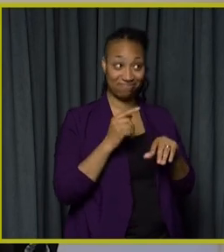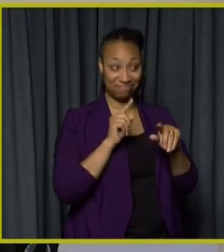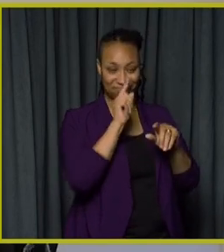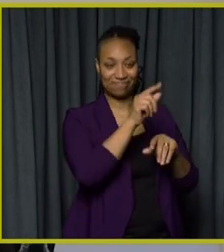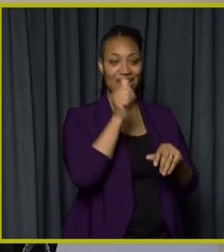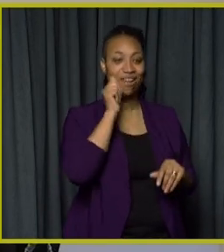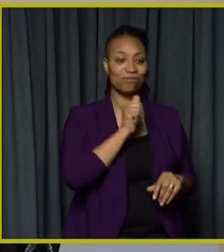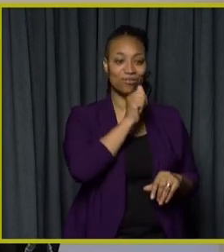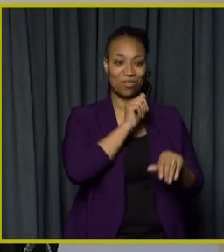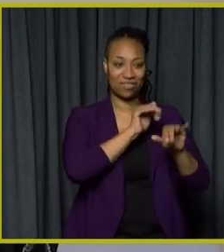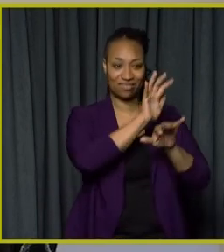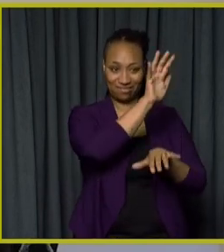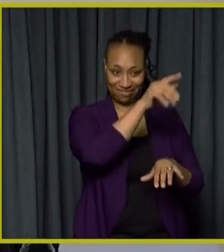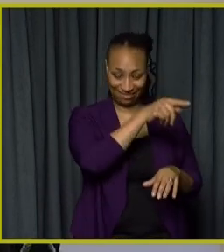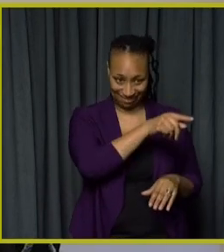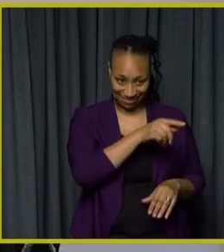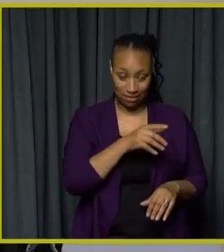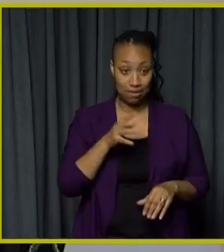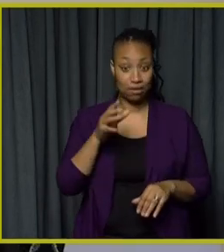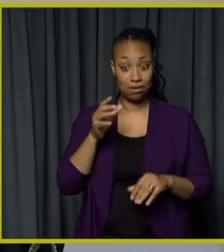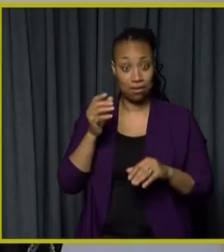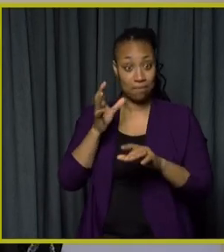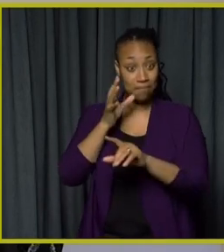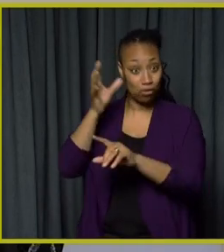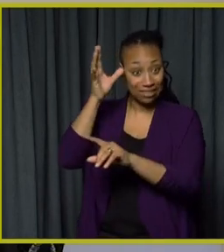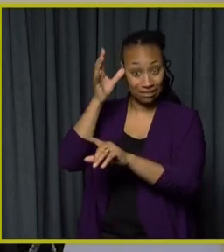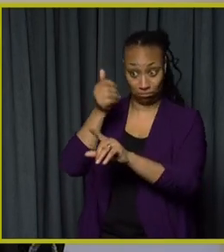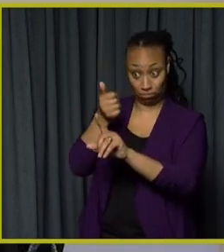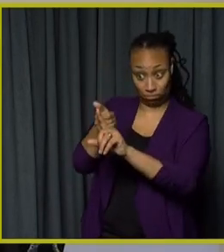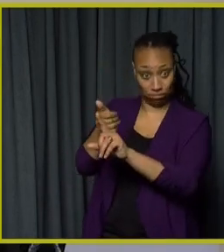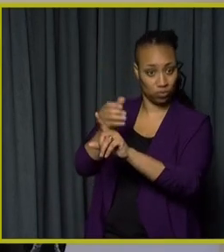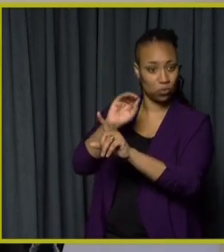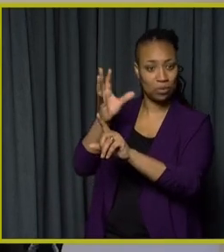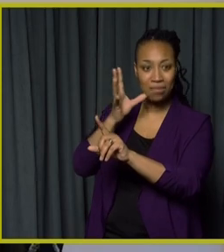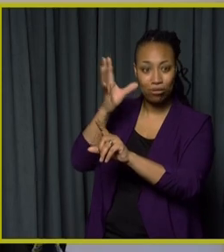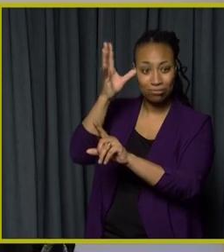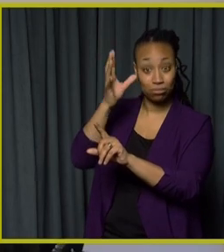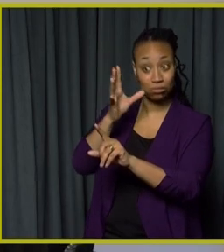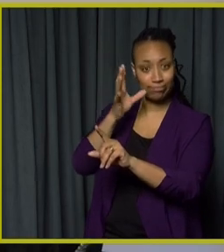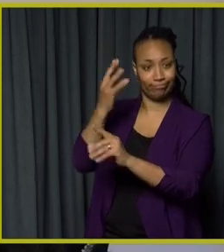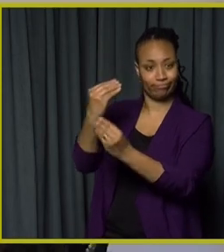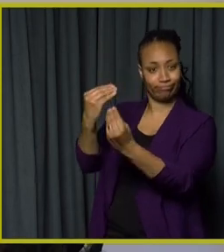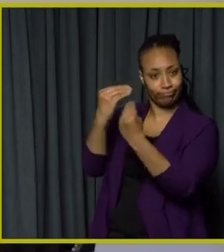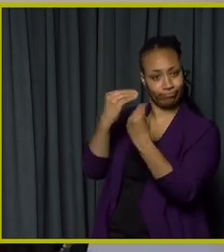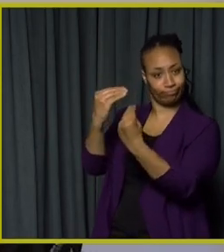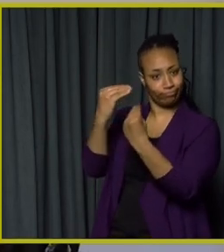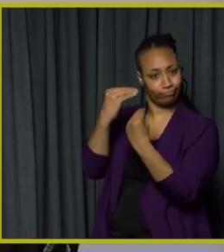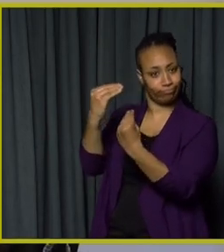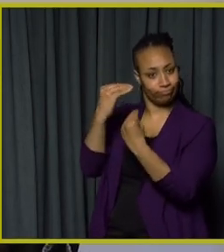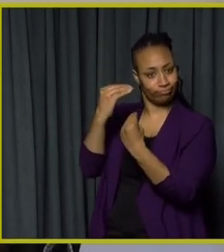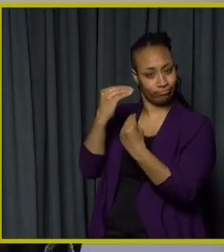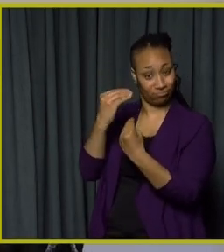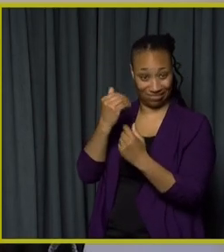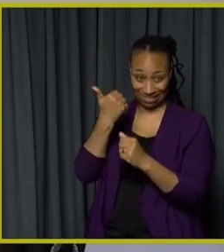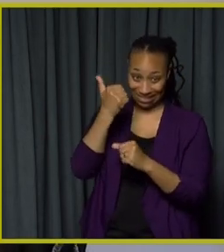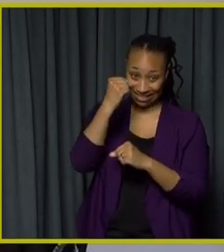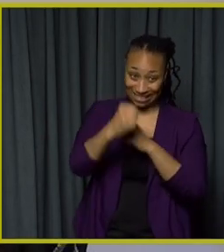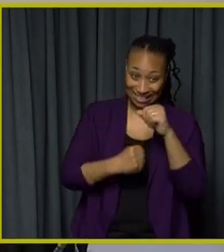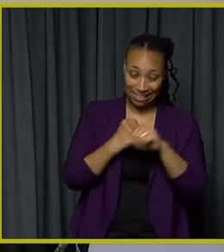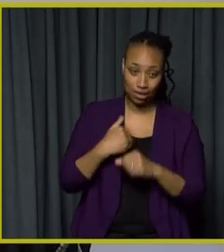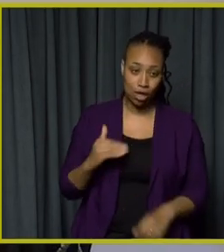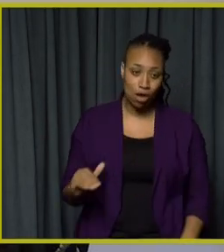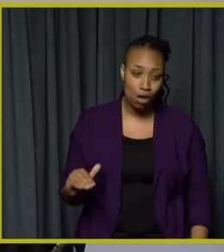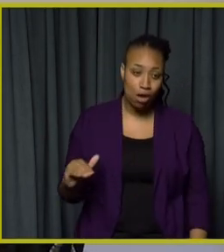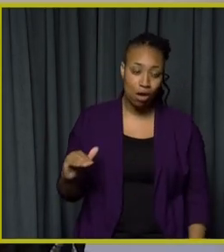was an itinerant preacher, and my mother was a teacher. We lived the first 10 years of my life in a